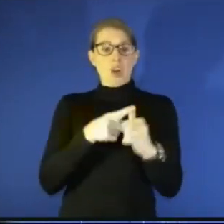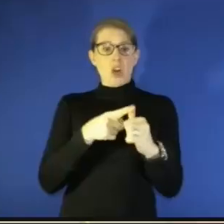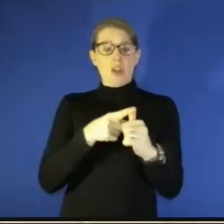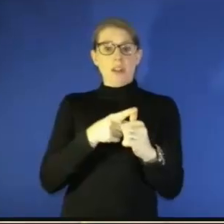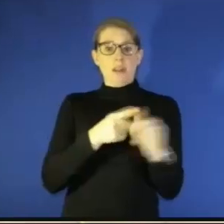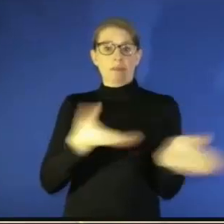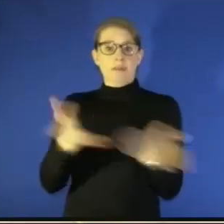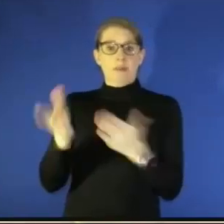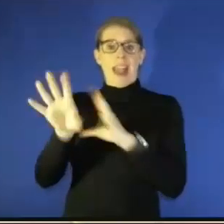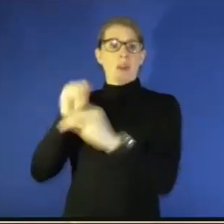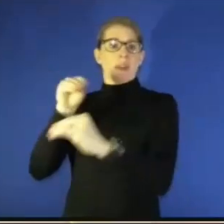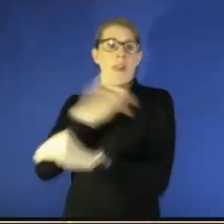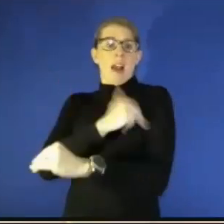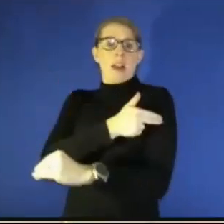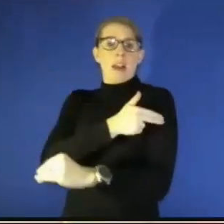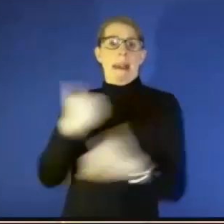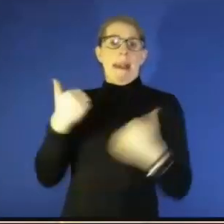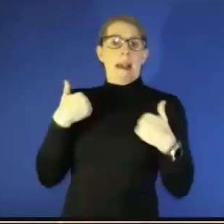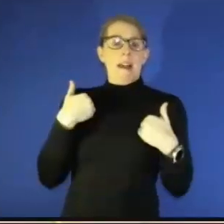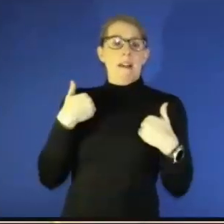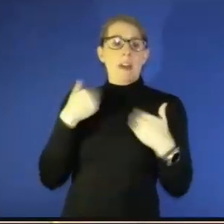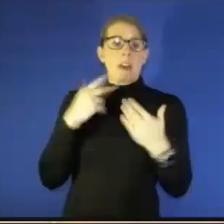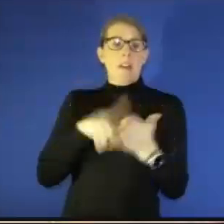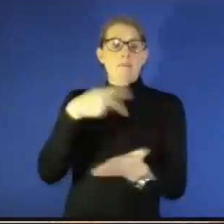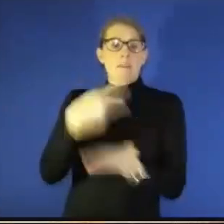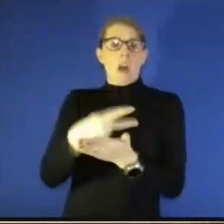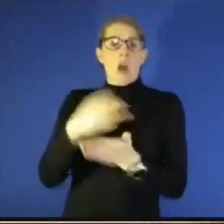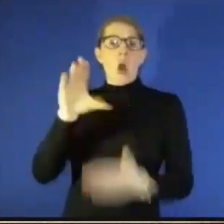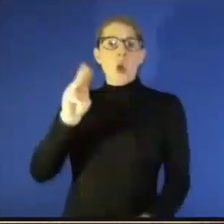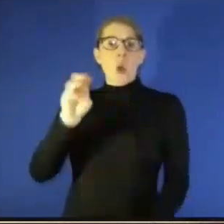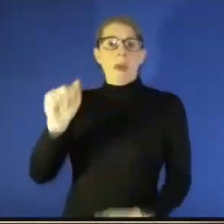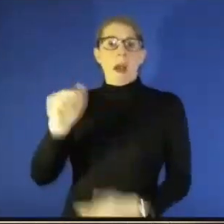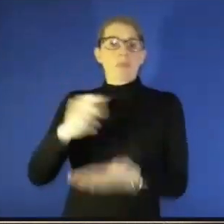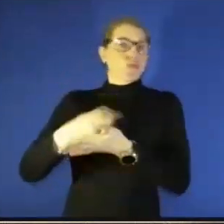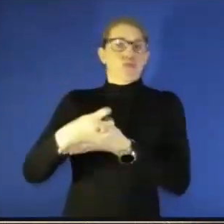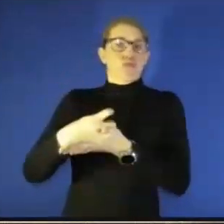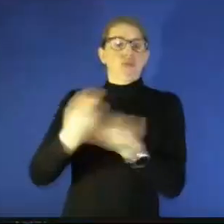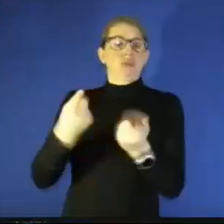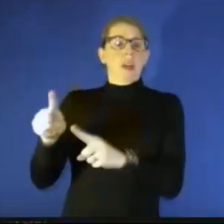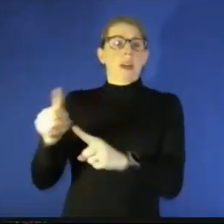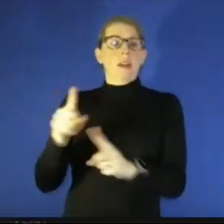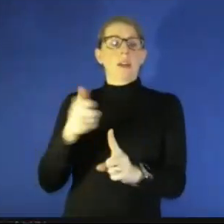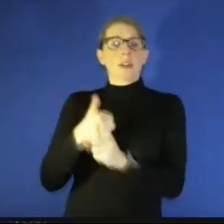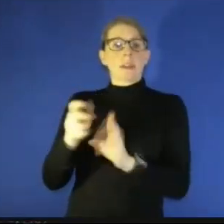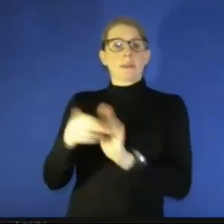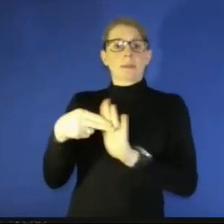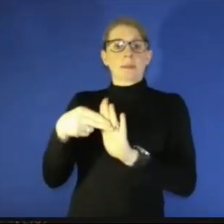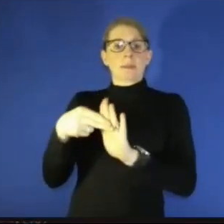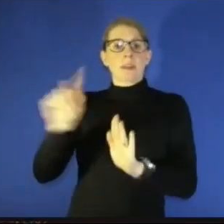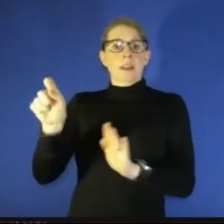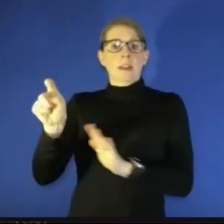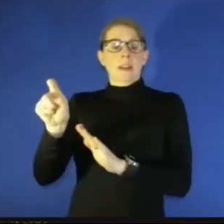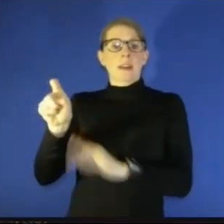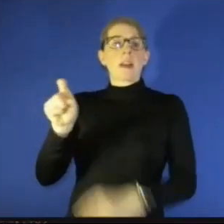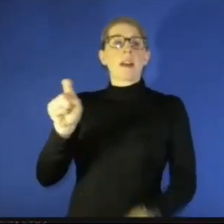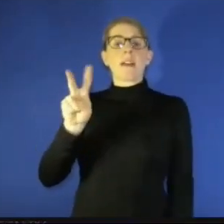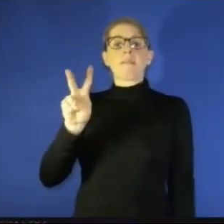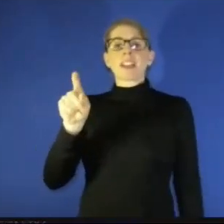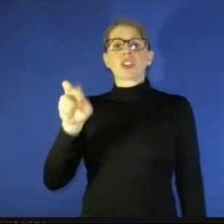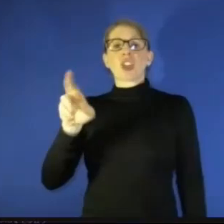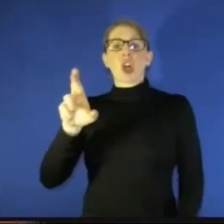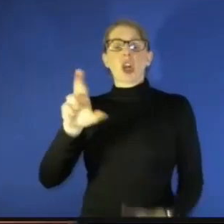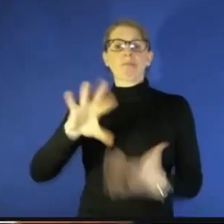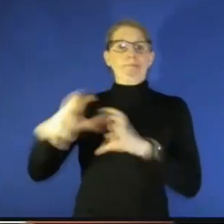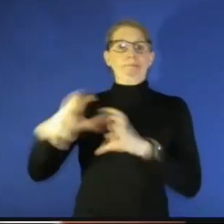hospital, having fallen into a coma and having seizures. Layla was diagnosed with vascular malformation in her brain and